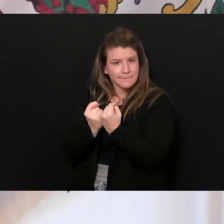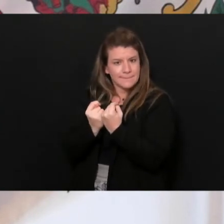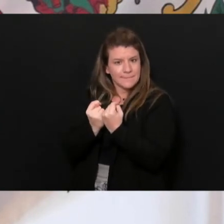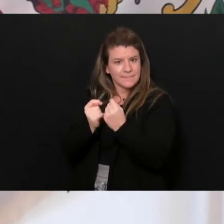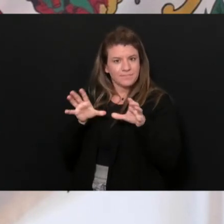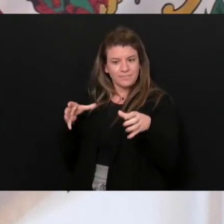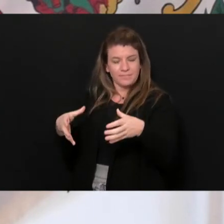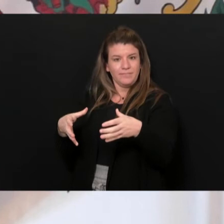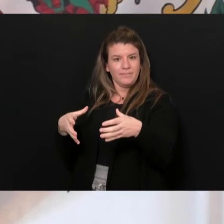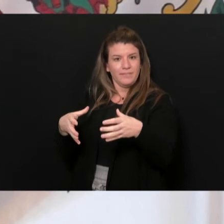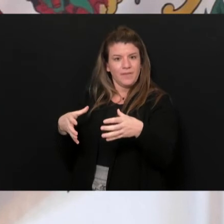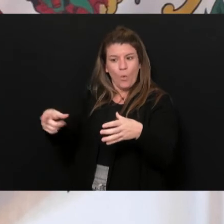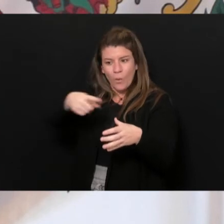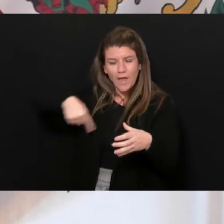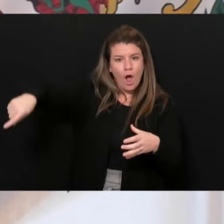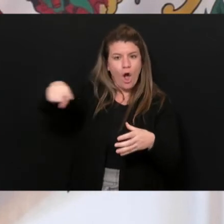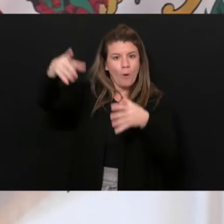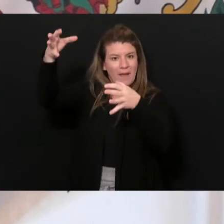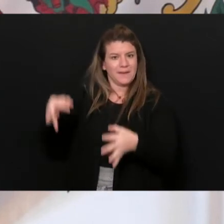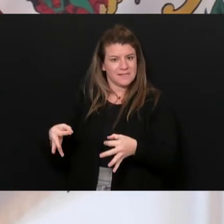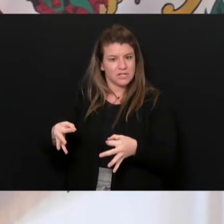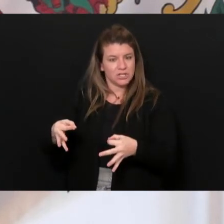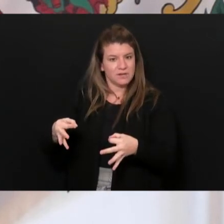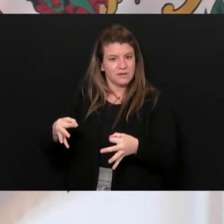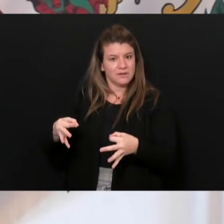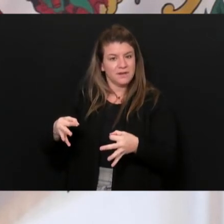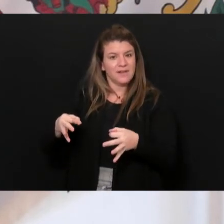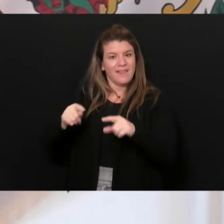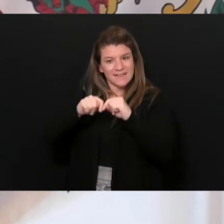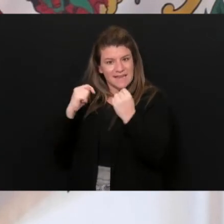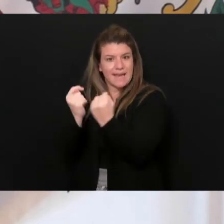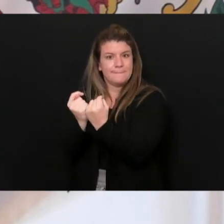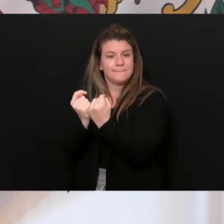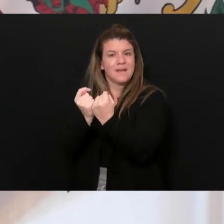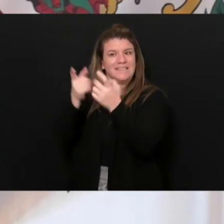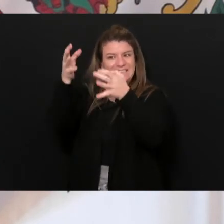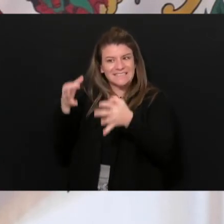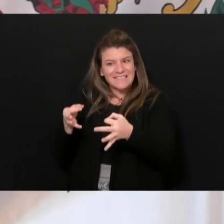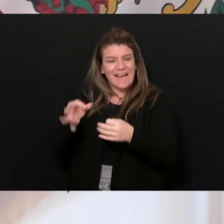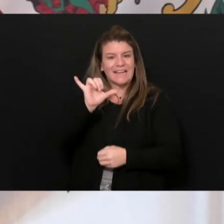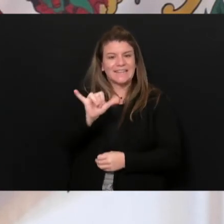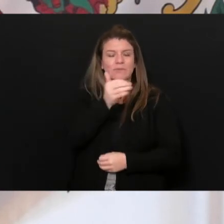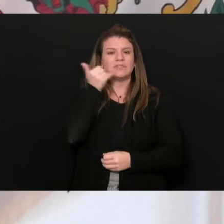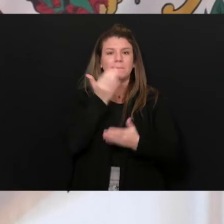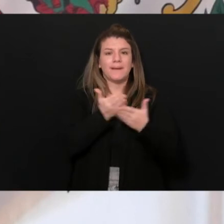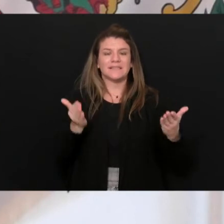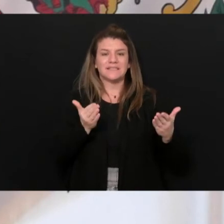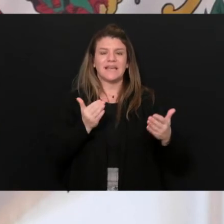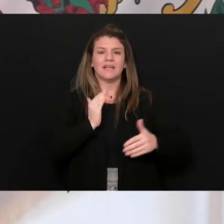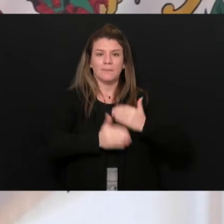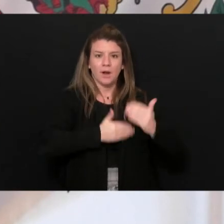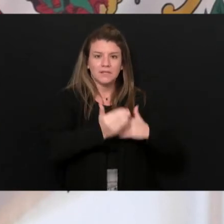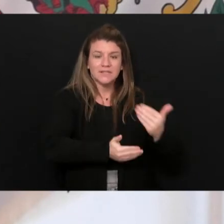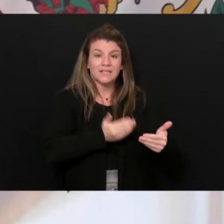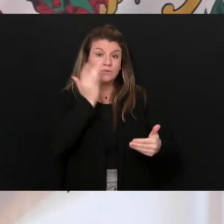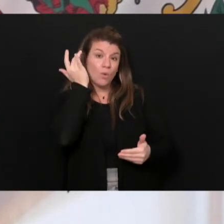well, Charles. People made the decision that it was the very best thing we could possibly do to get our kids back in